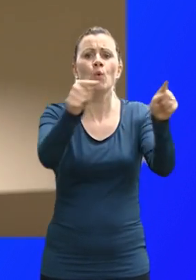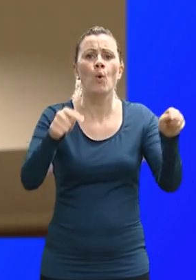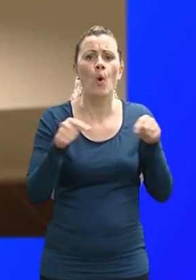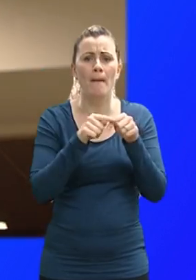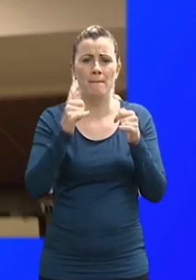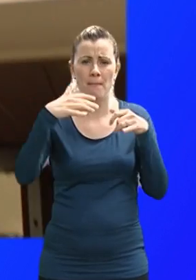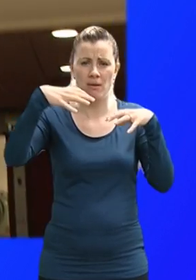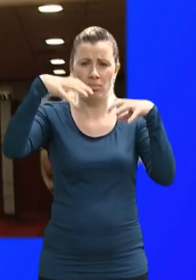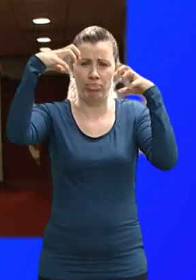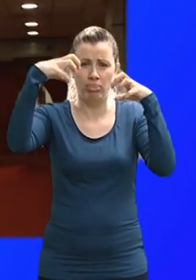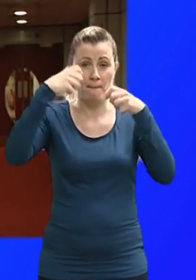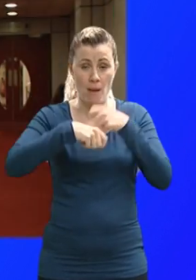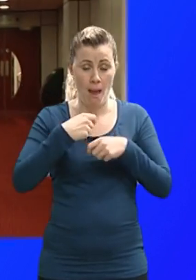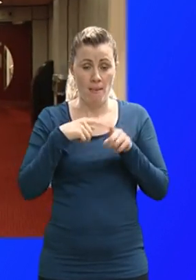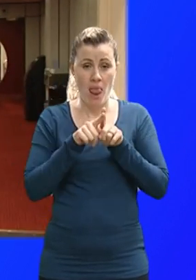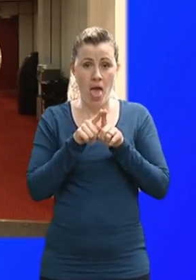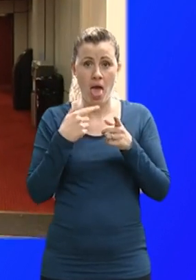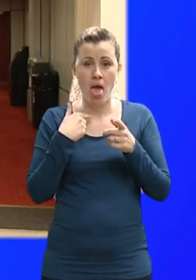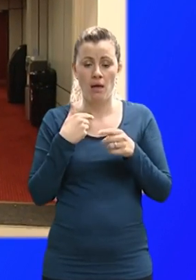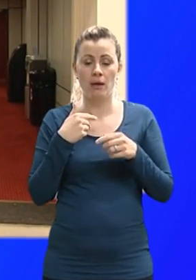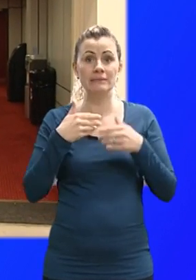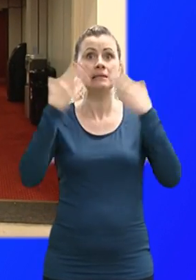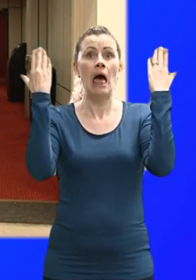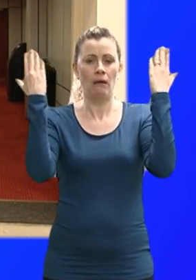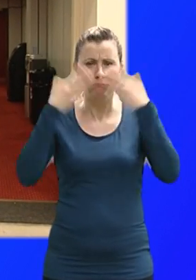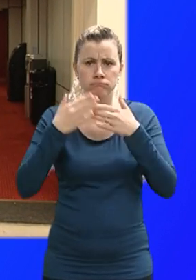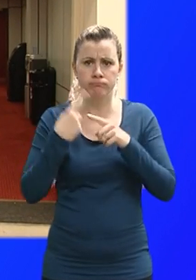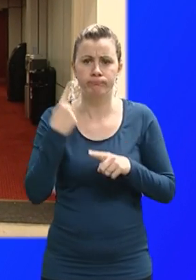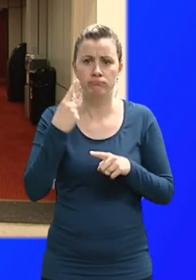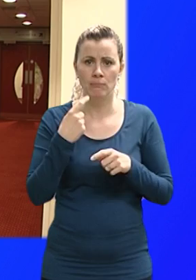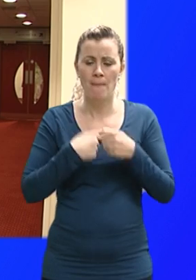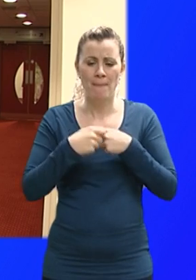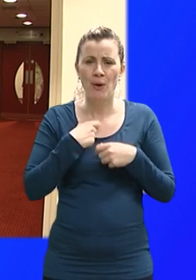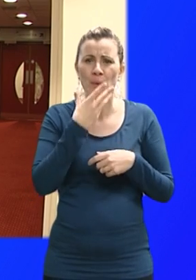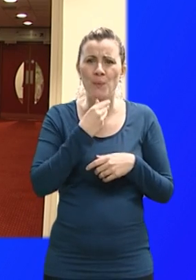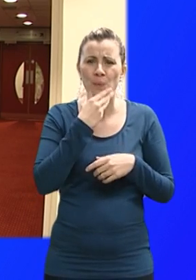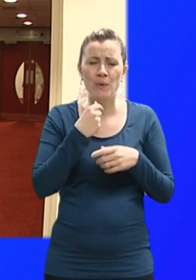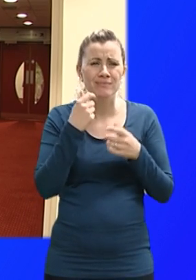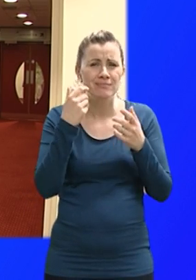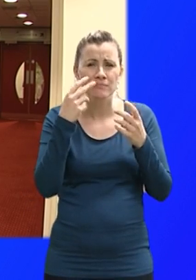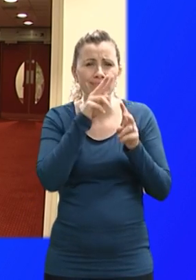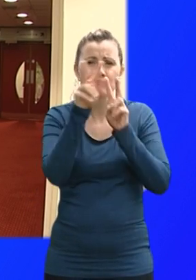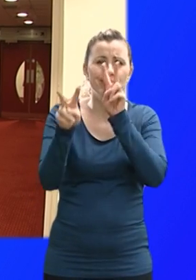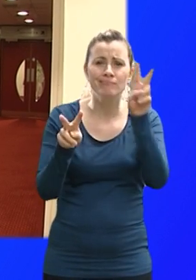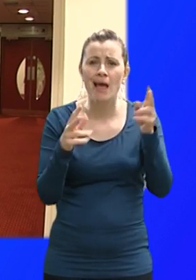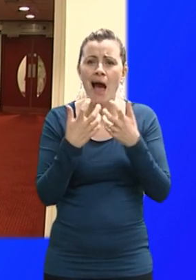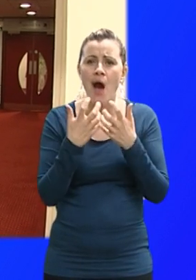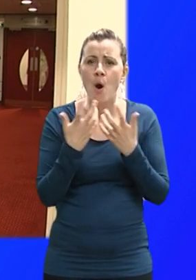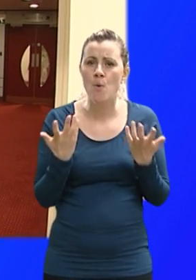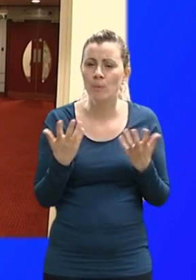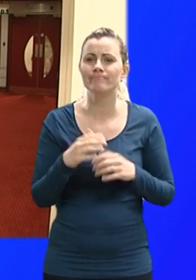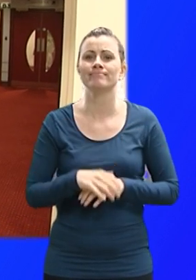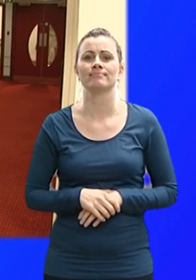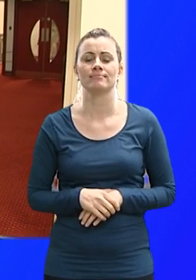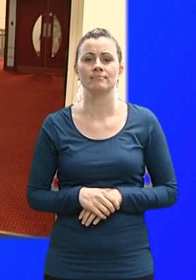If there's a sudden change from a brightly lit area into a more dimly lit area, it's like going